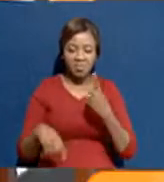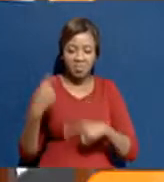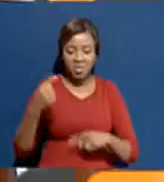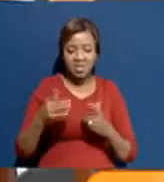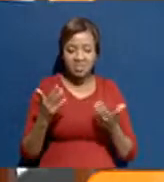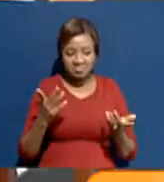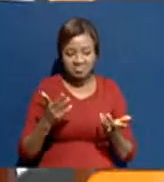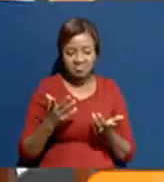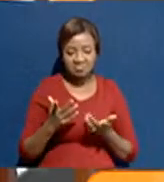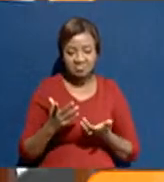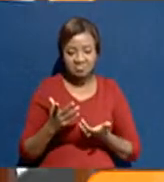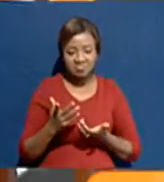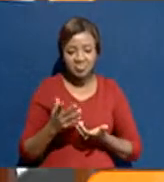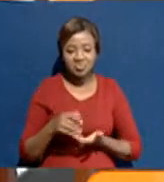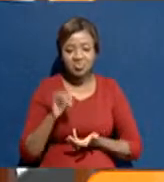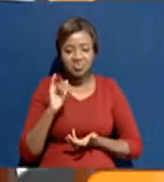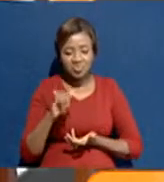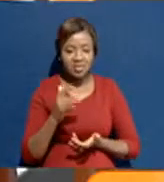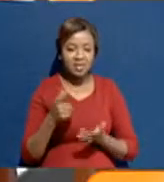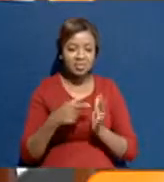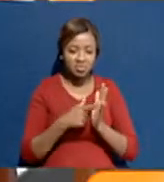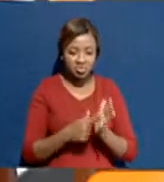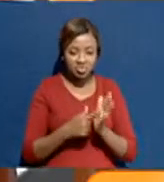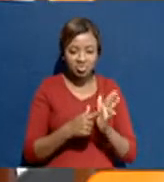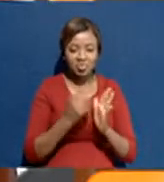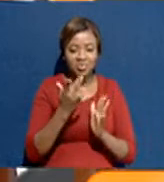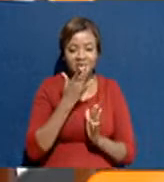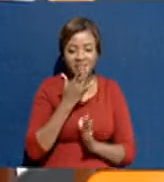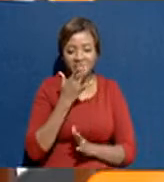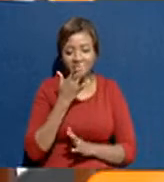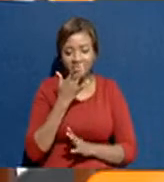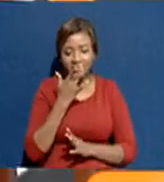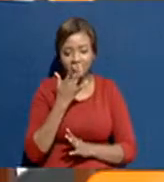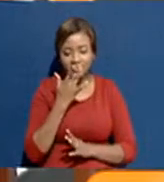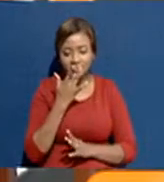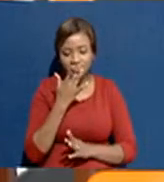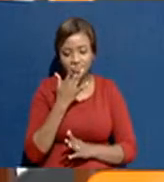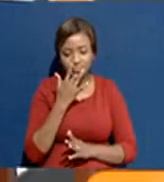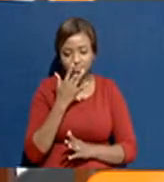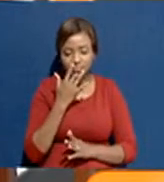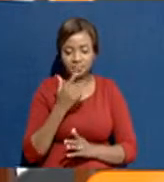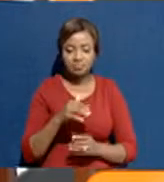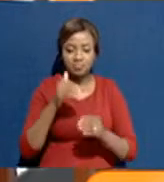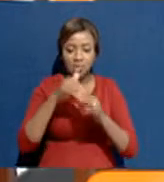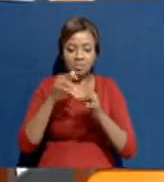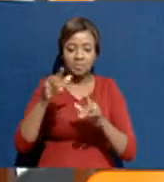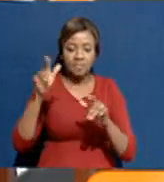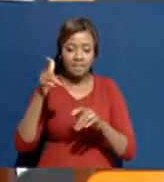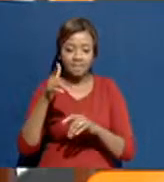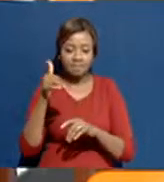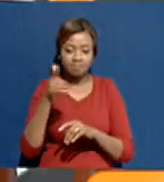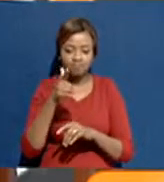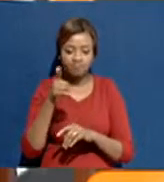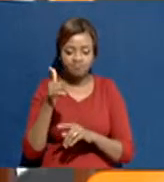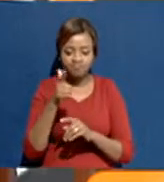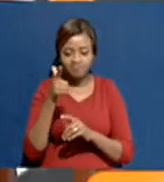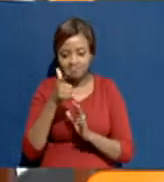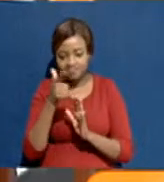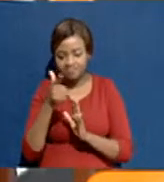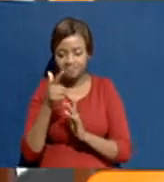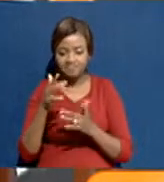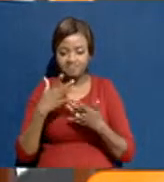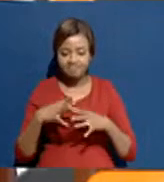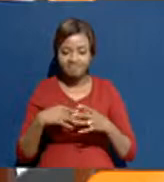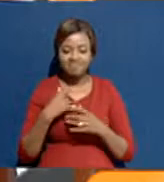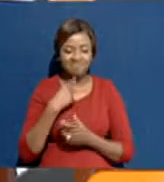you know, displays the bias and the partisanship in the media. Yeah. And for me, that was one of the